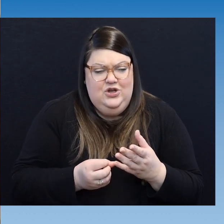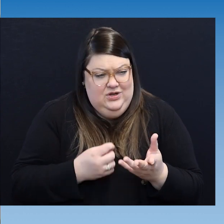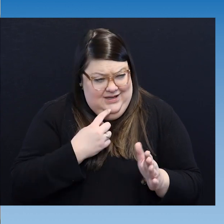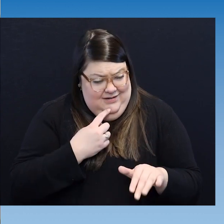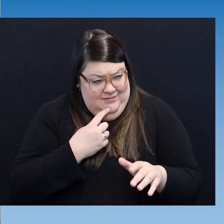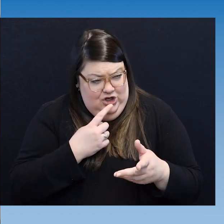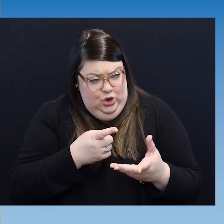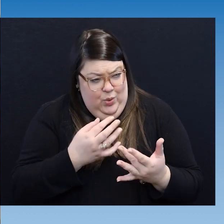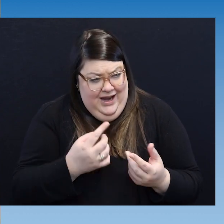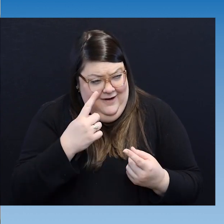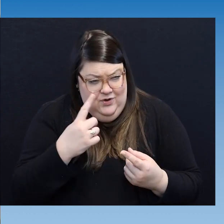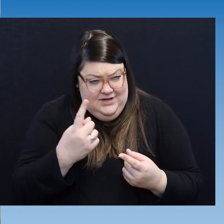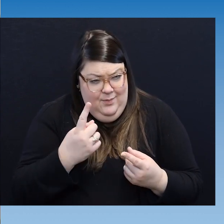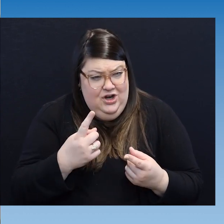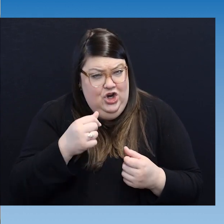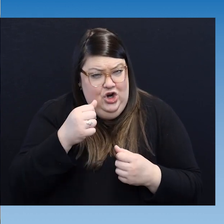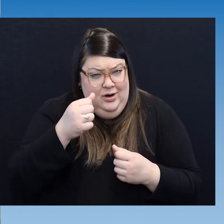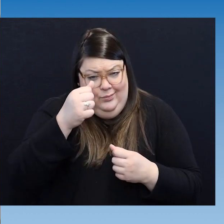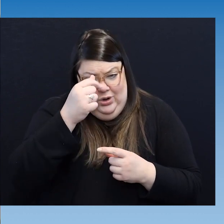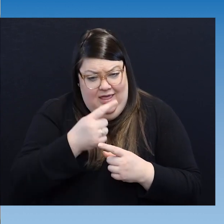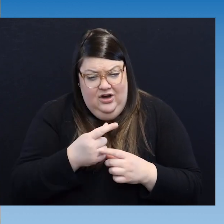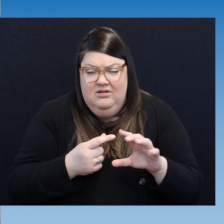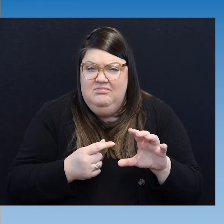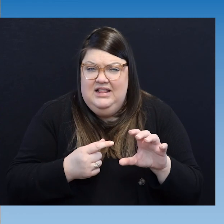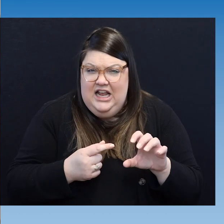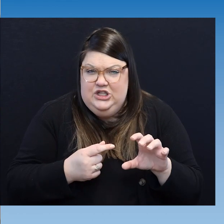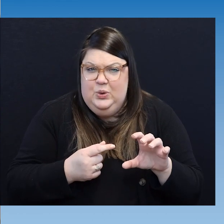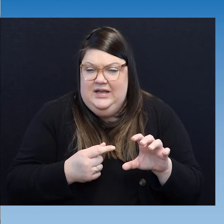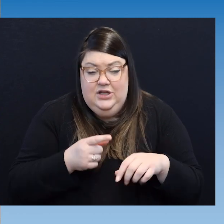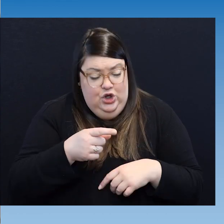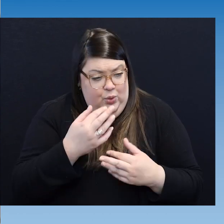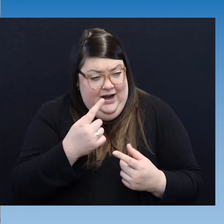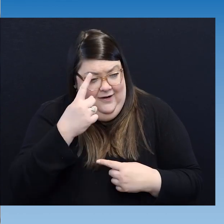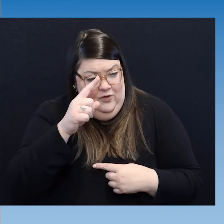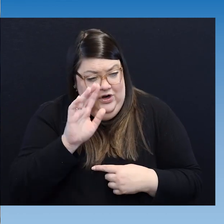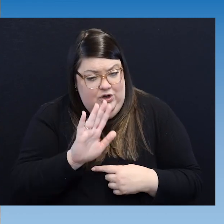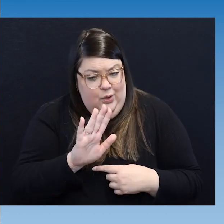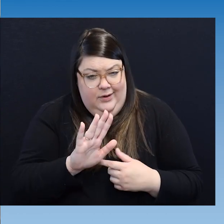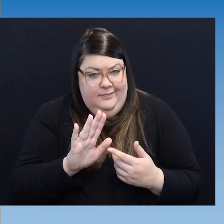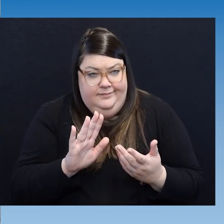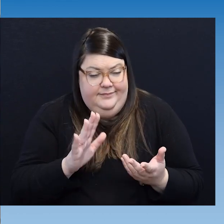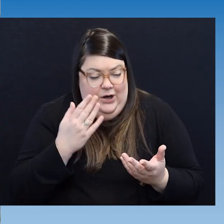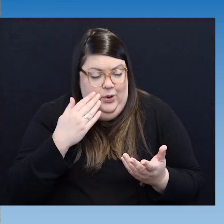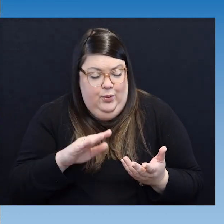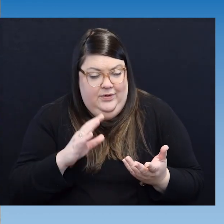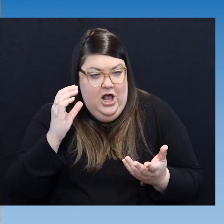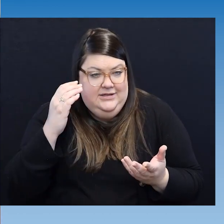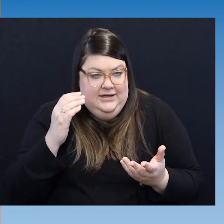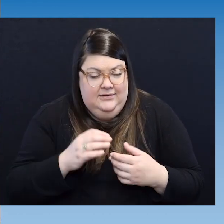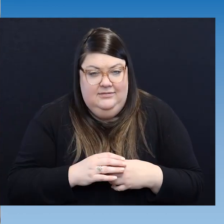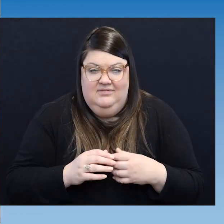was like, are you waiting for your brother? Light squeeze. Are you waiting for your, I